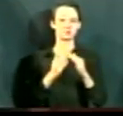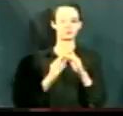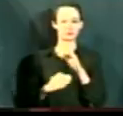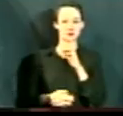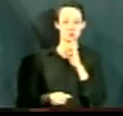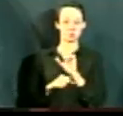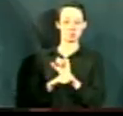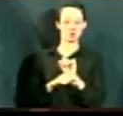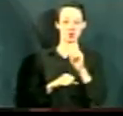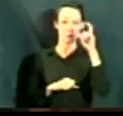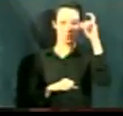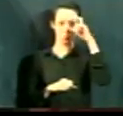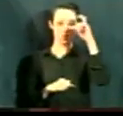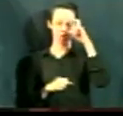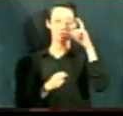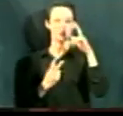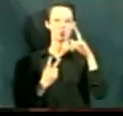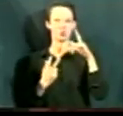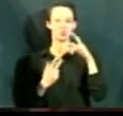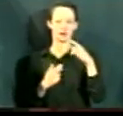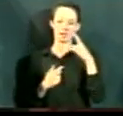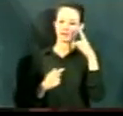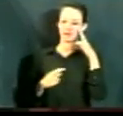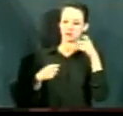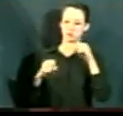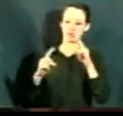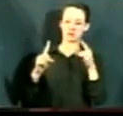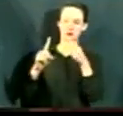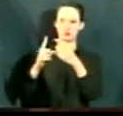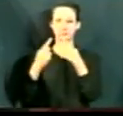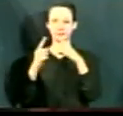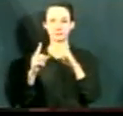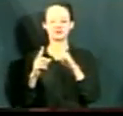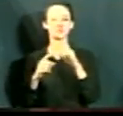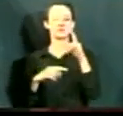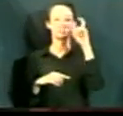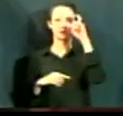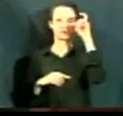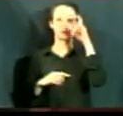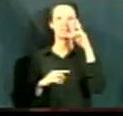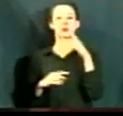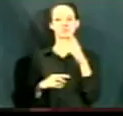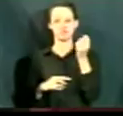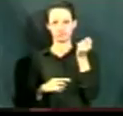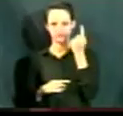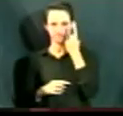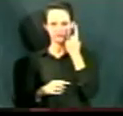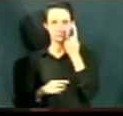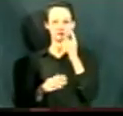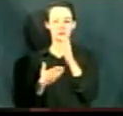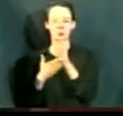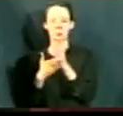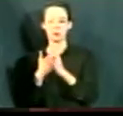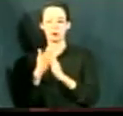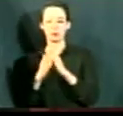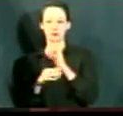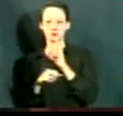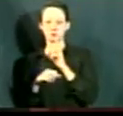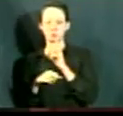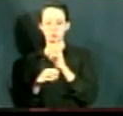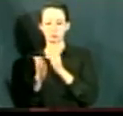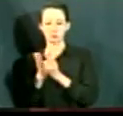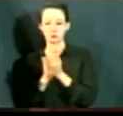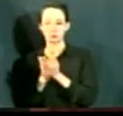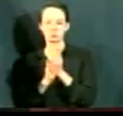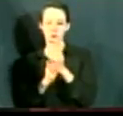all striving for that, the truly wise understand they know only a part of the truth and are enthusiastic to